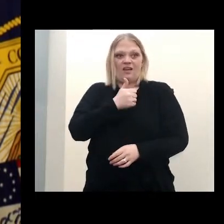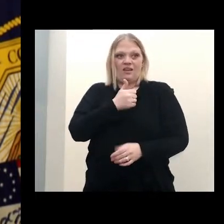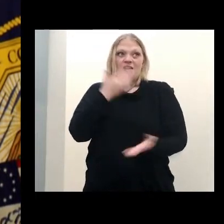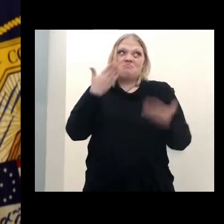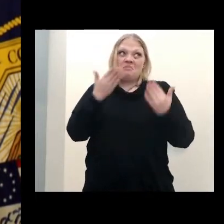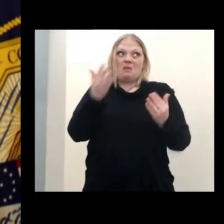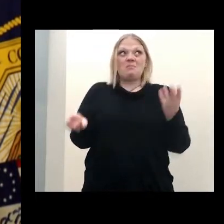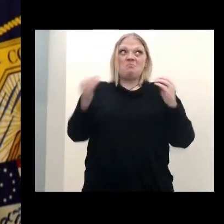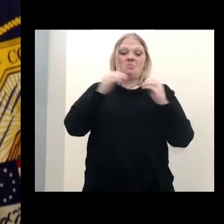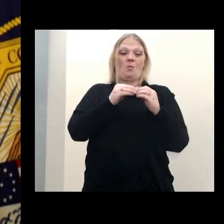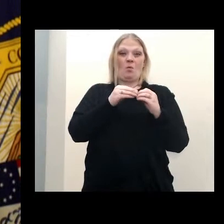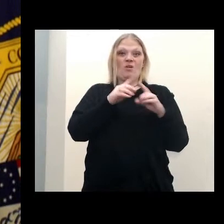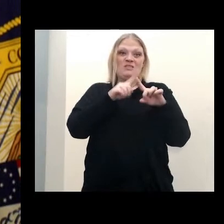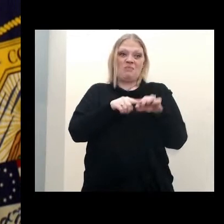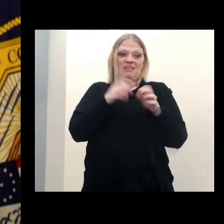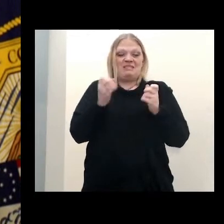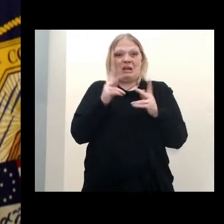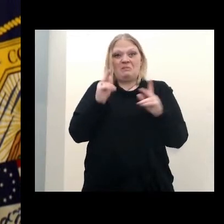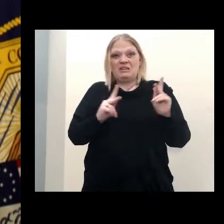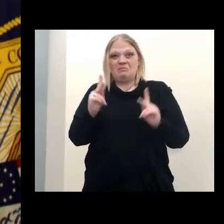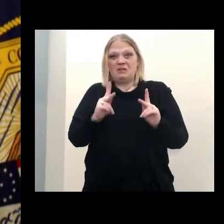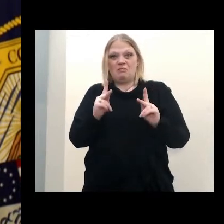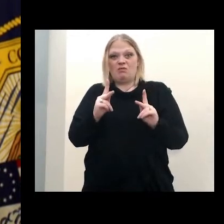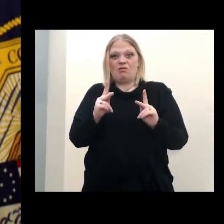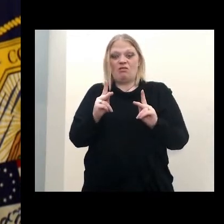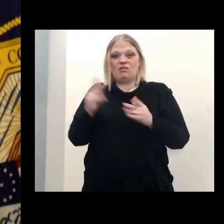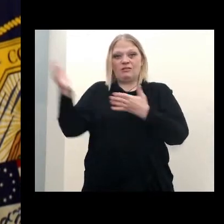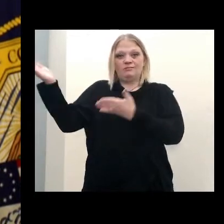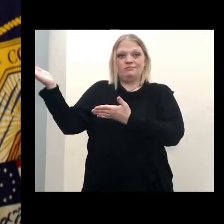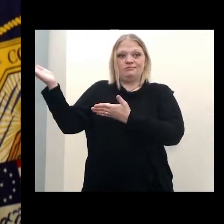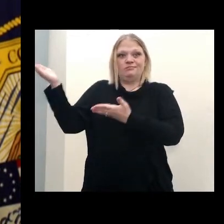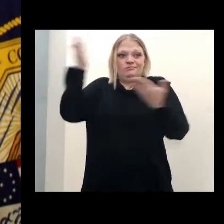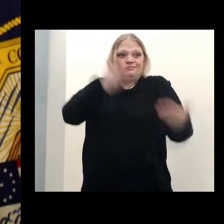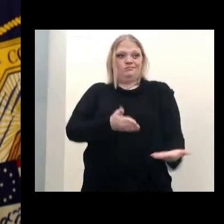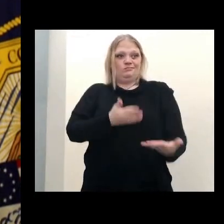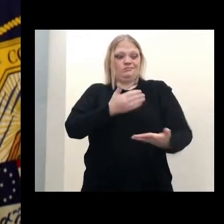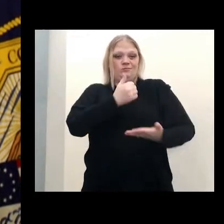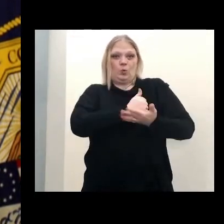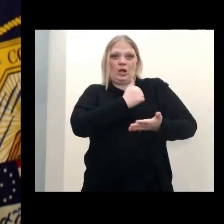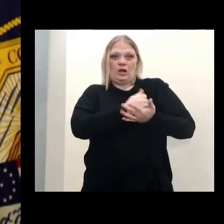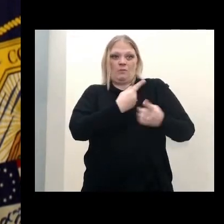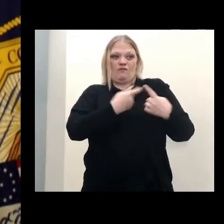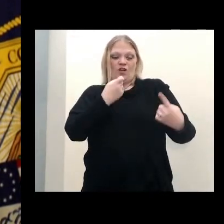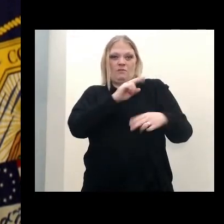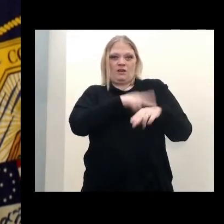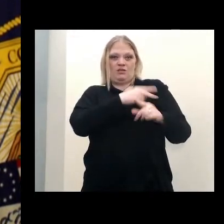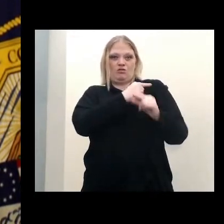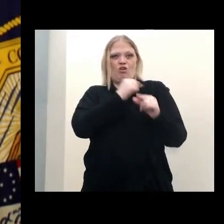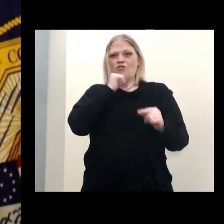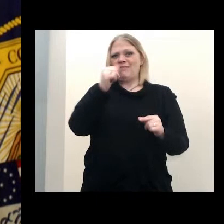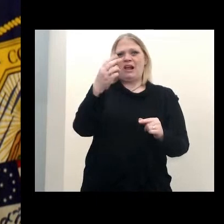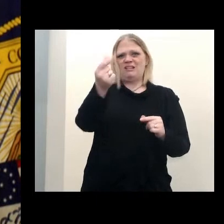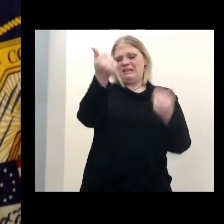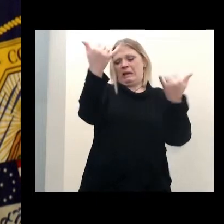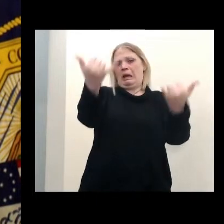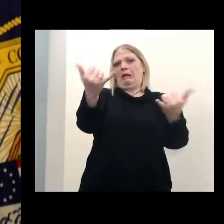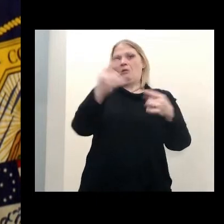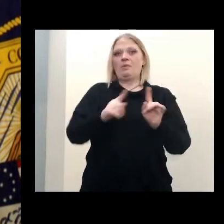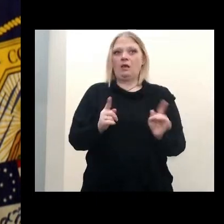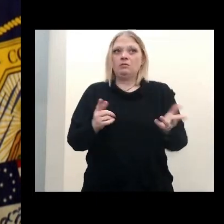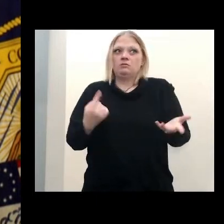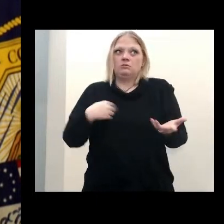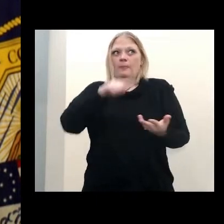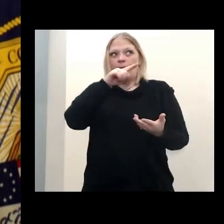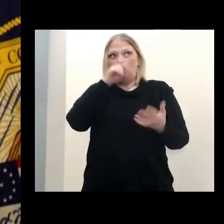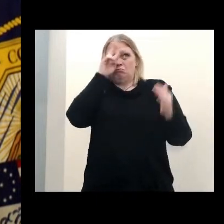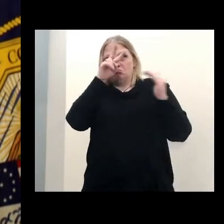more depending on how many individuals we receive from the National Guard. This is not something that's going to open immediately, but it is something that we